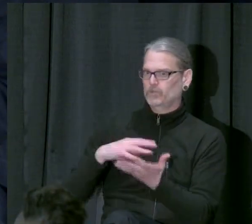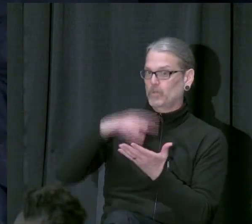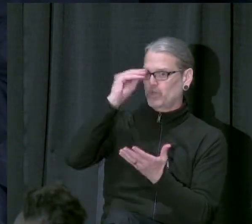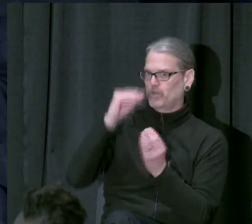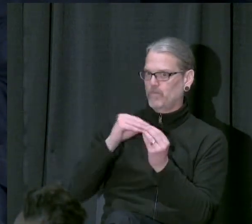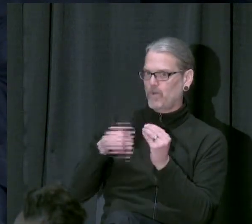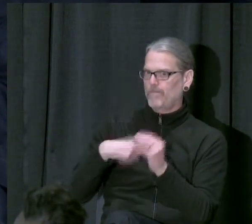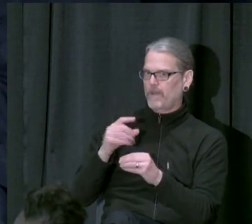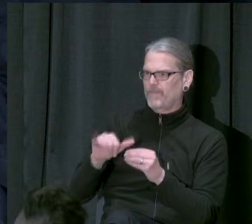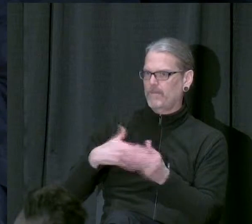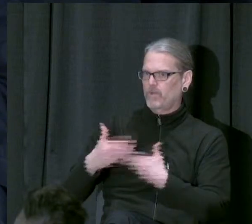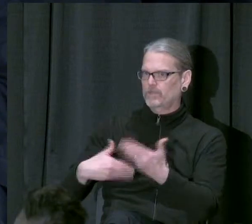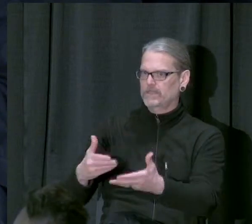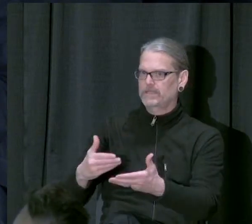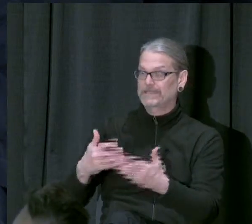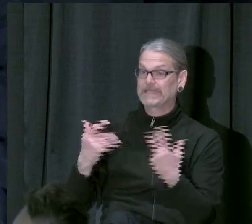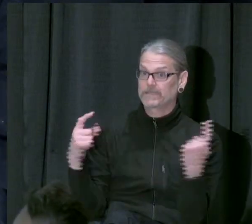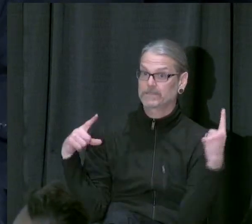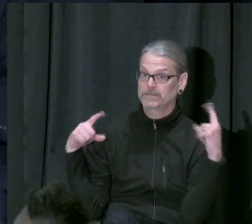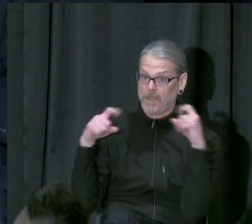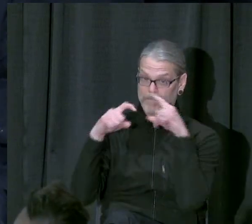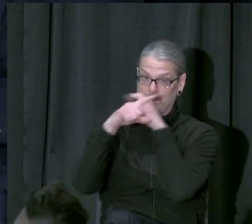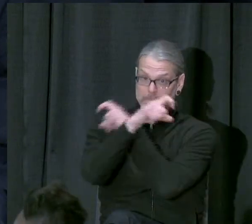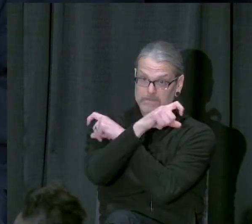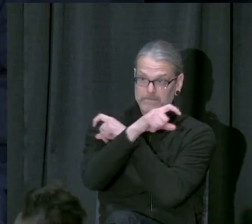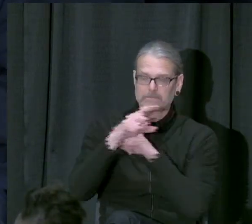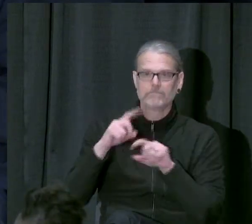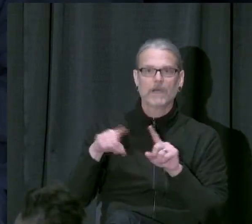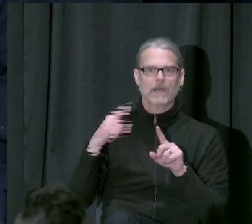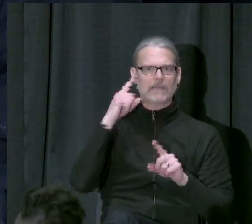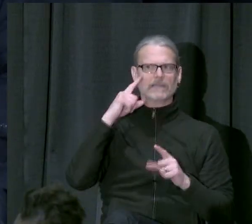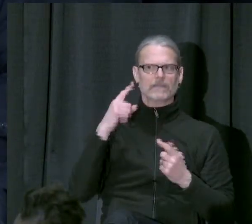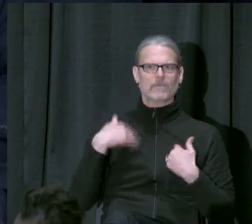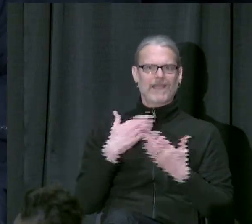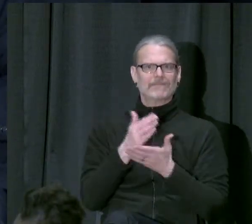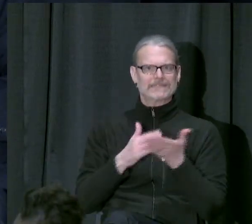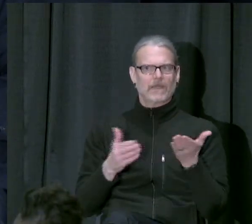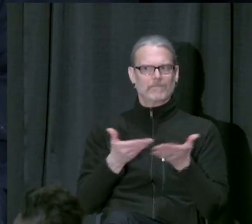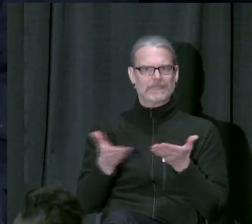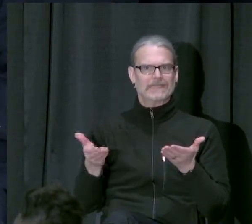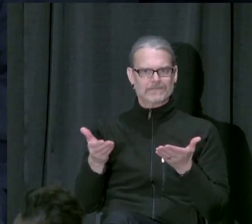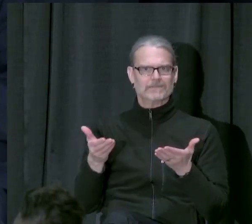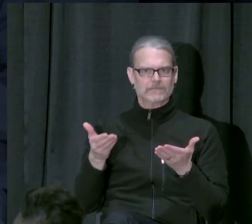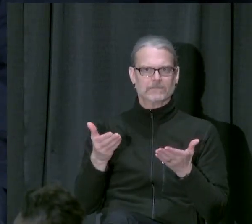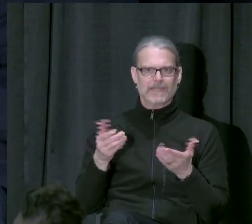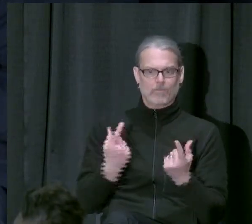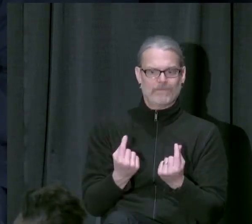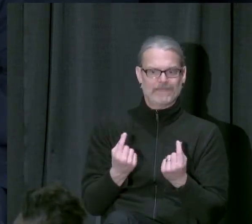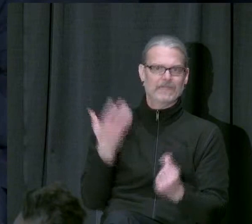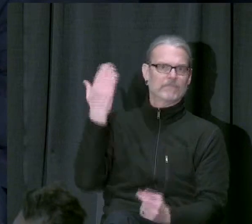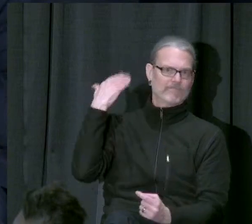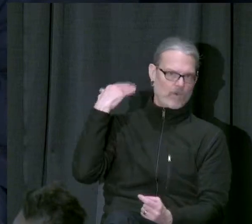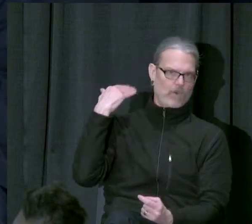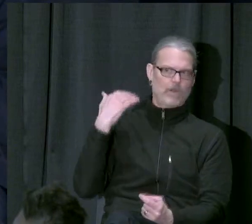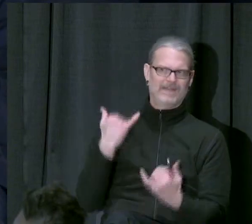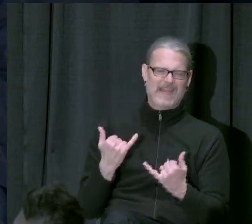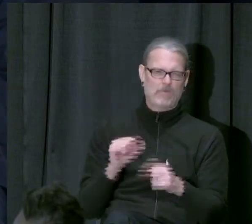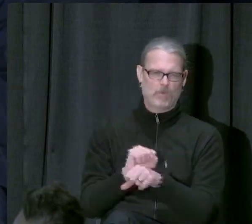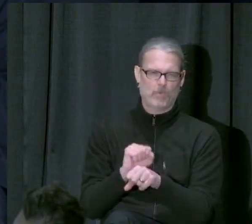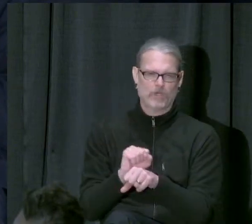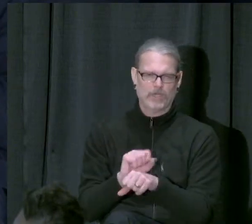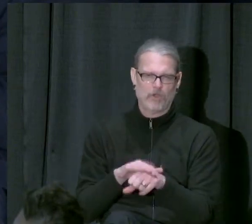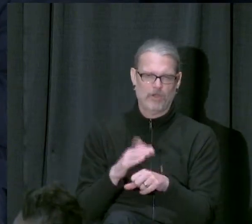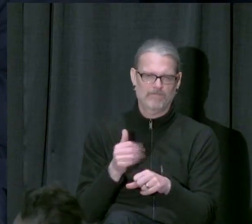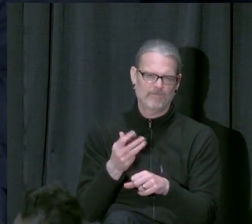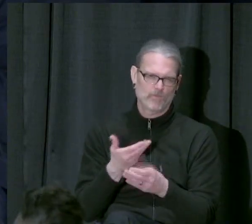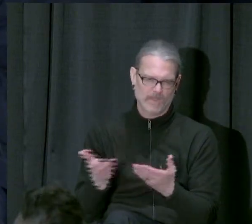involved, but I think there may be things that we have there in the hopper that we've done in the past and things we're currently working on. One thing I learned is